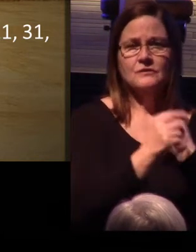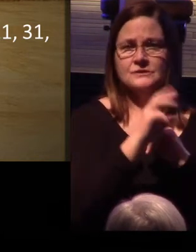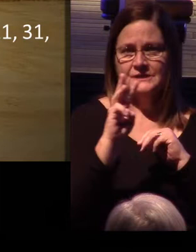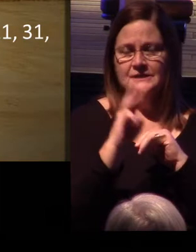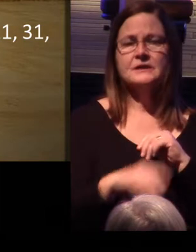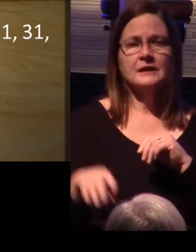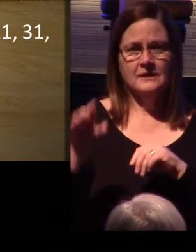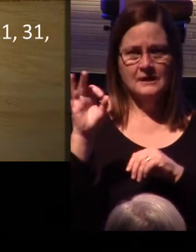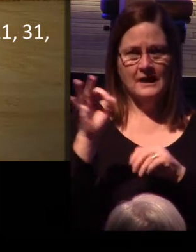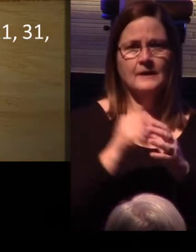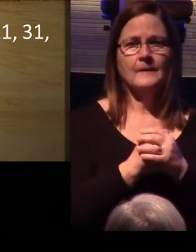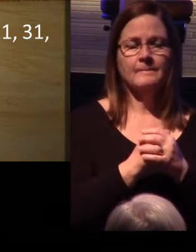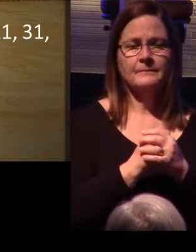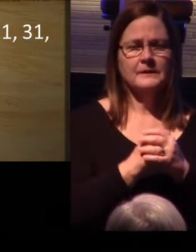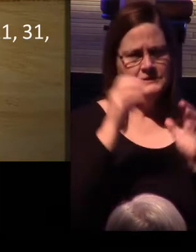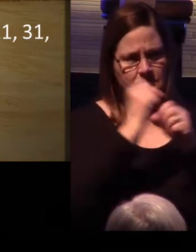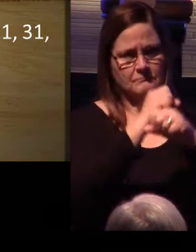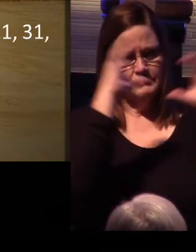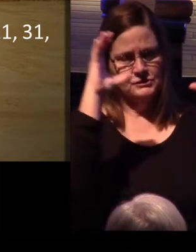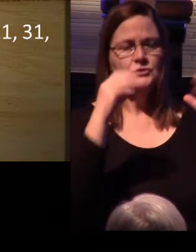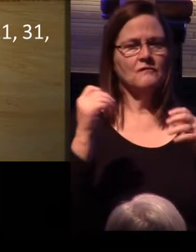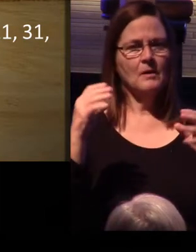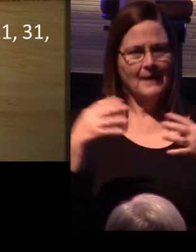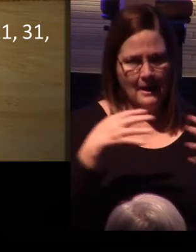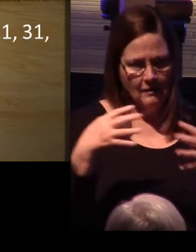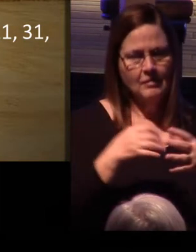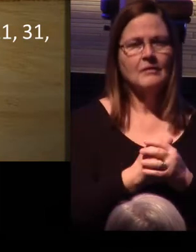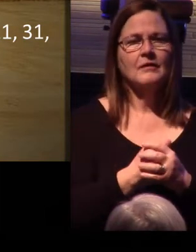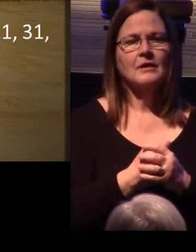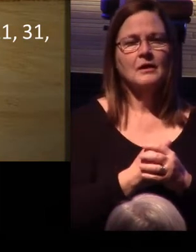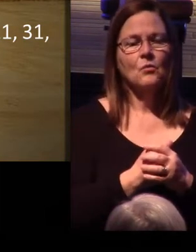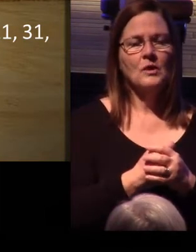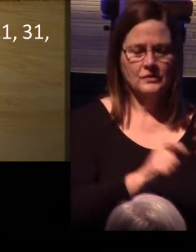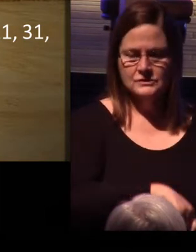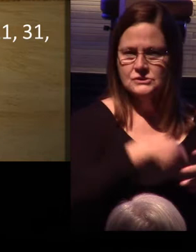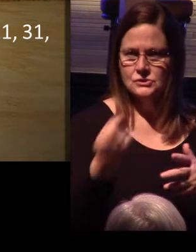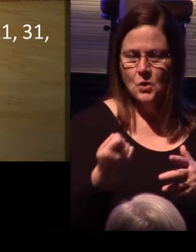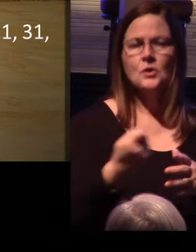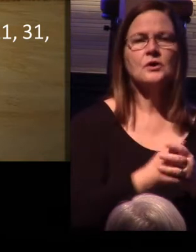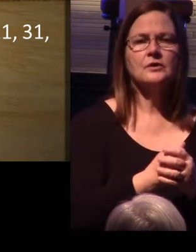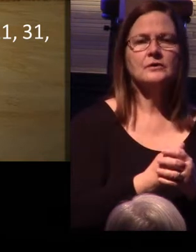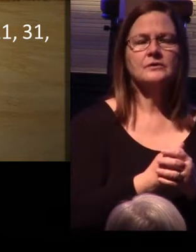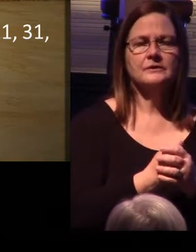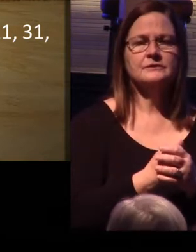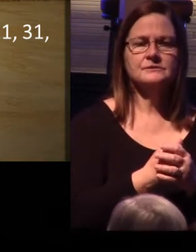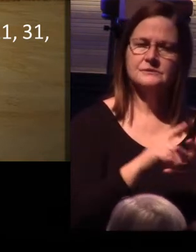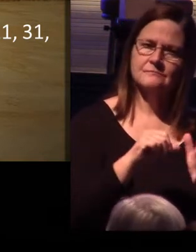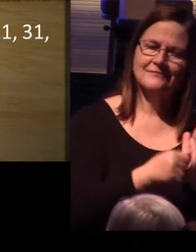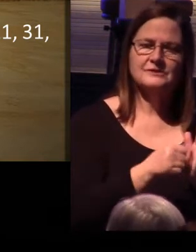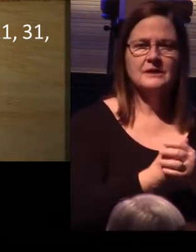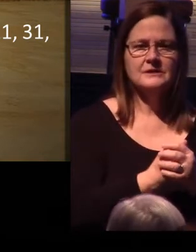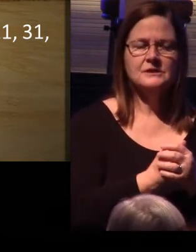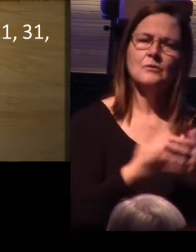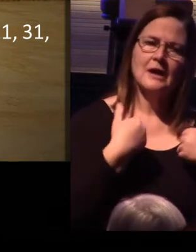13, verses 6 and 9. And it's a picture of battle. It's mentioned in Jeremiah where the sword is prominent. In Ezekiel,